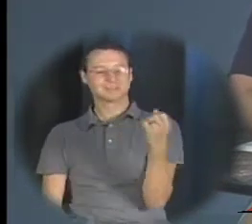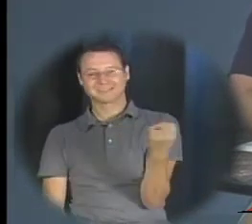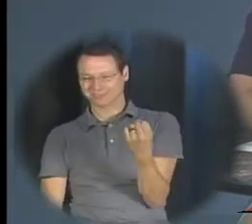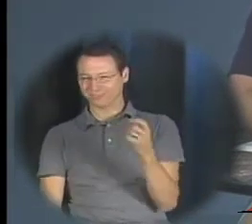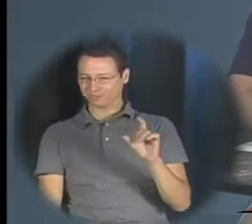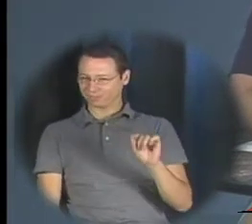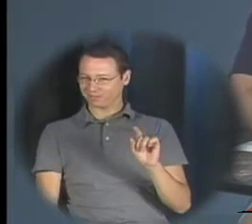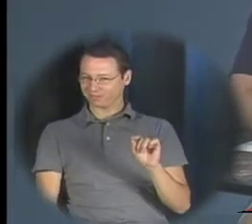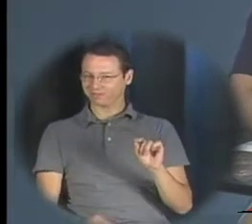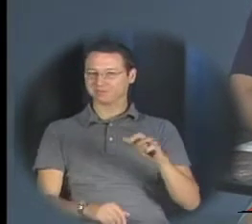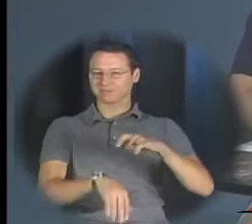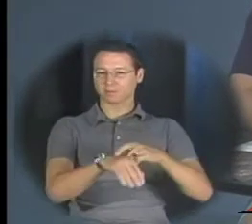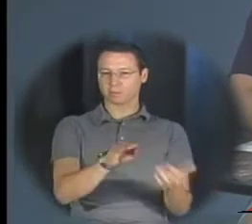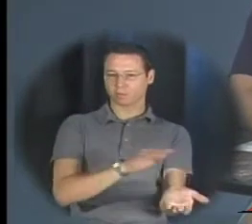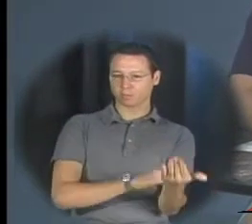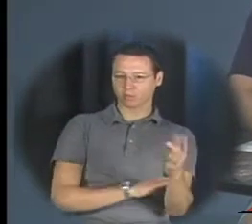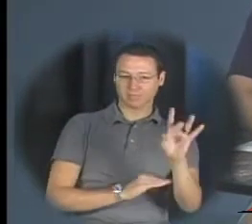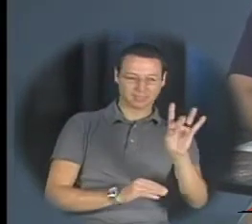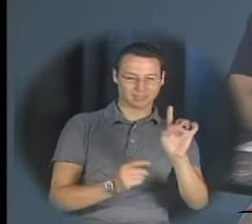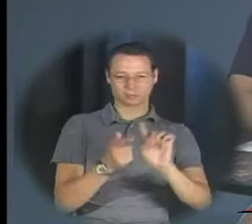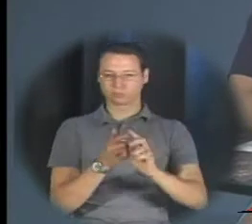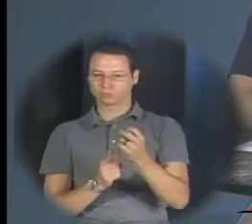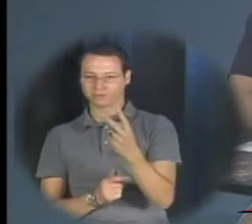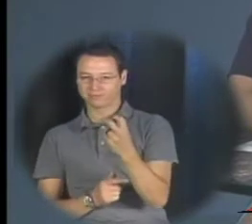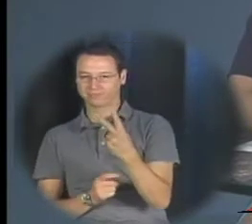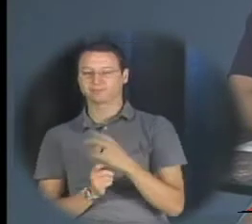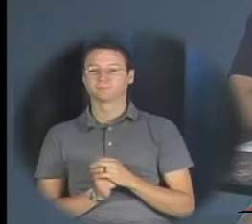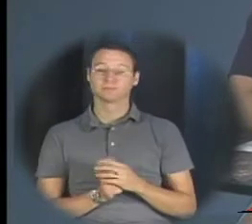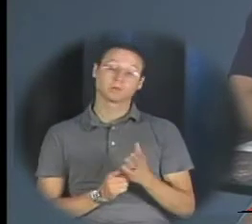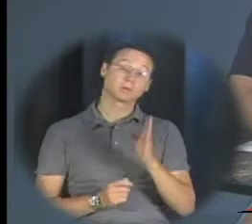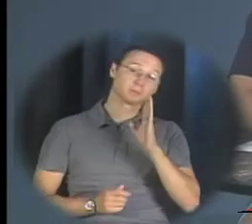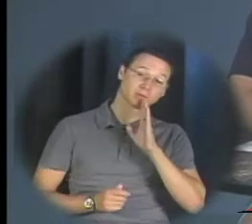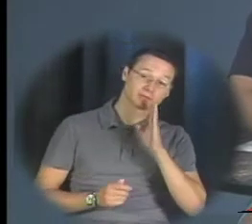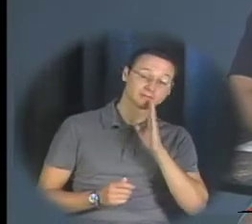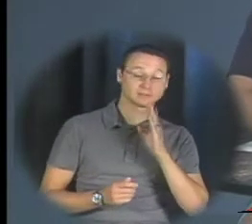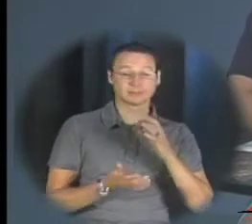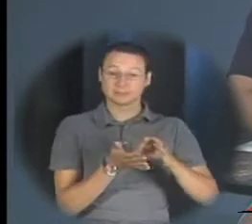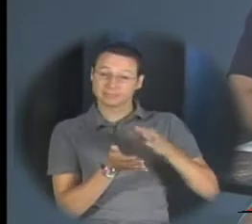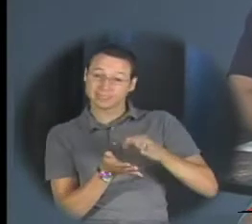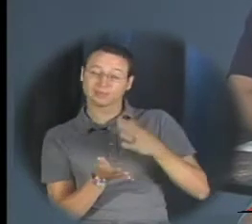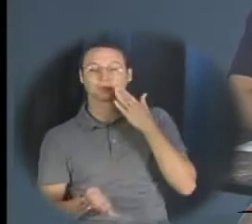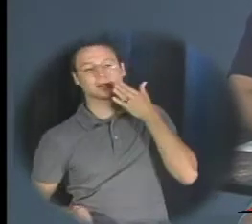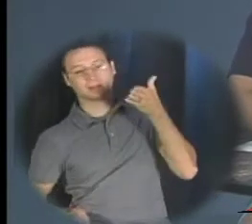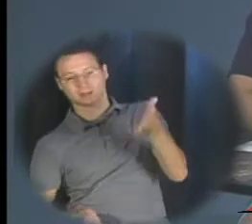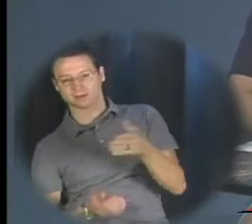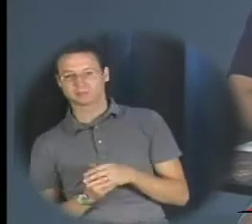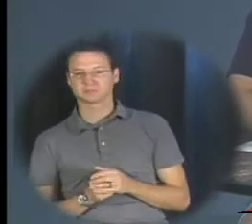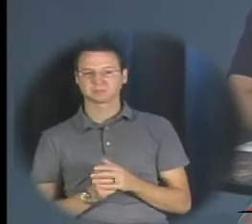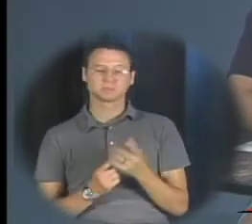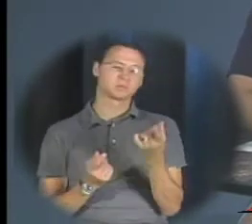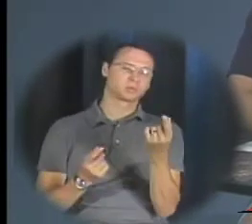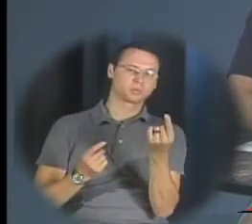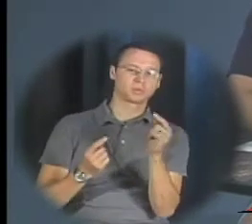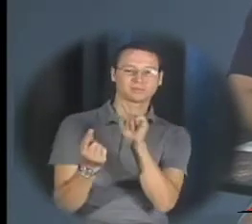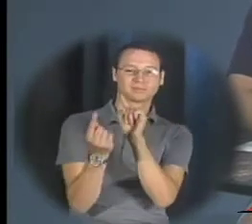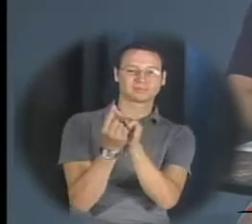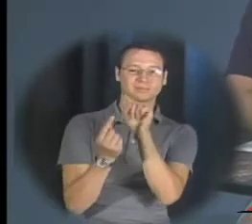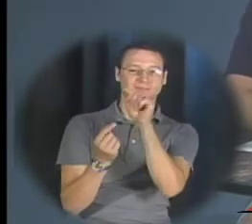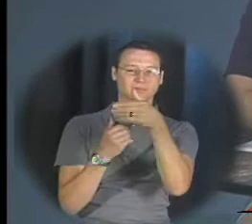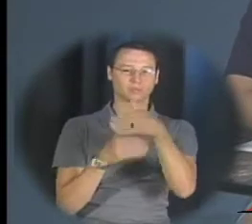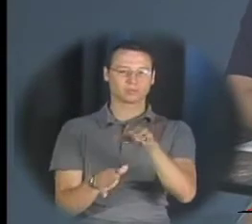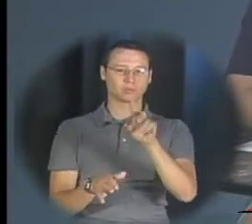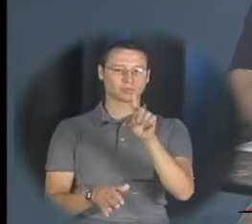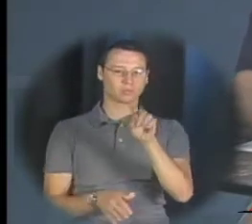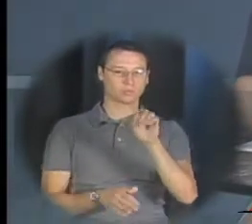20th at 8 a.m. until noon. Breakfast and snacks provided. See Mrs. Bortner in room 103